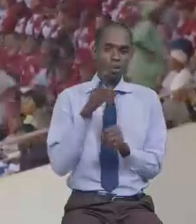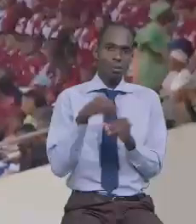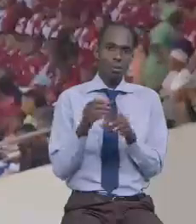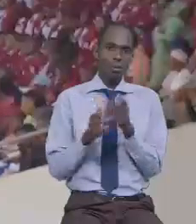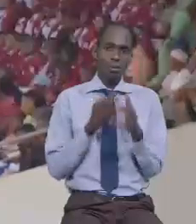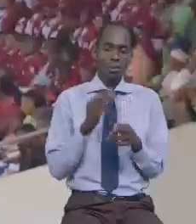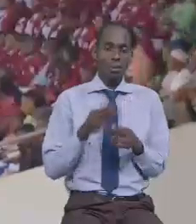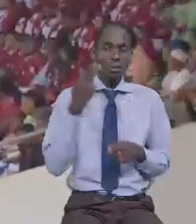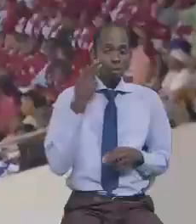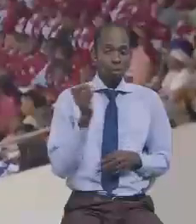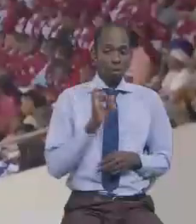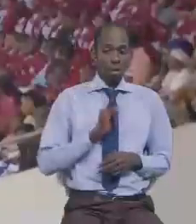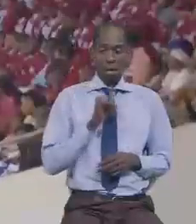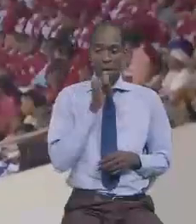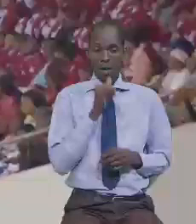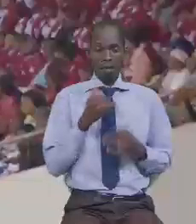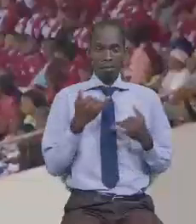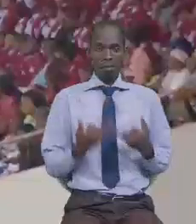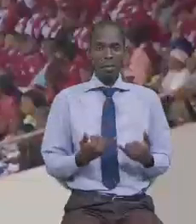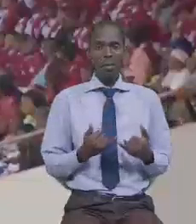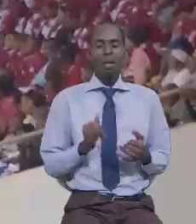am now. Now understand.